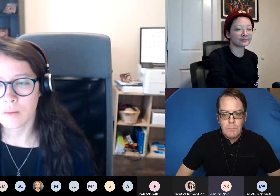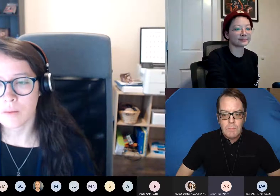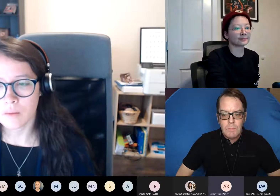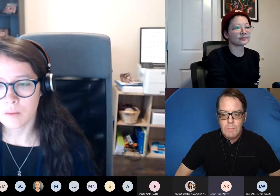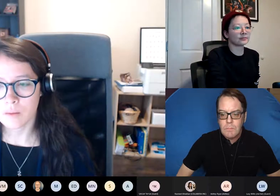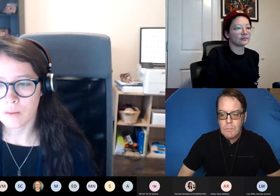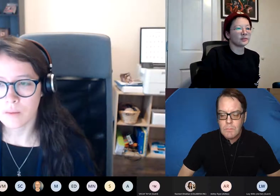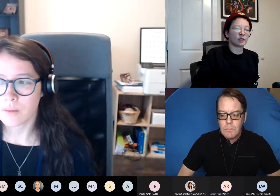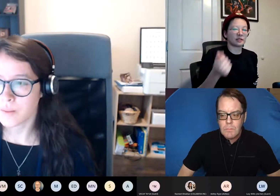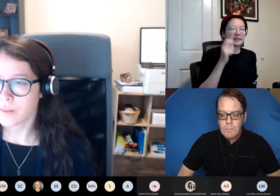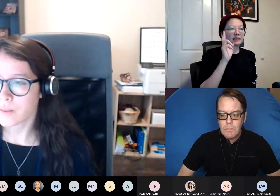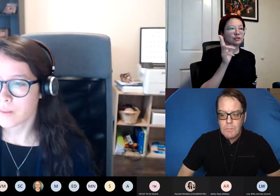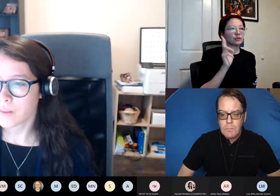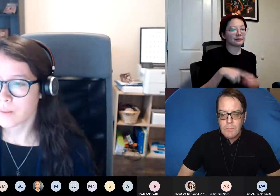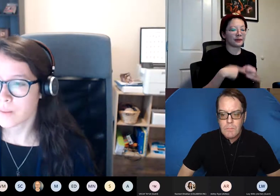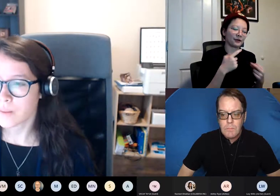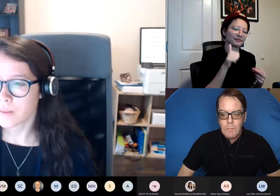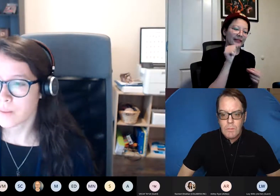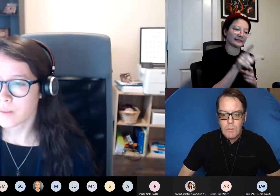hearing people.